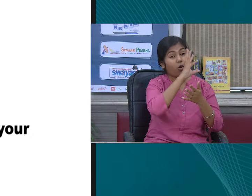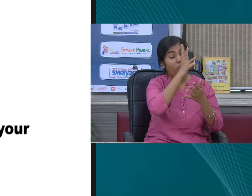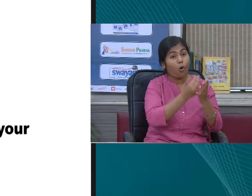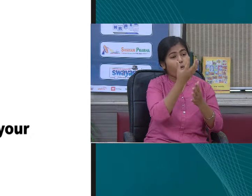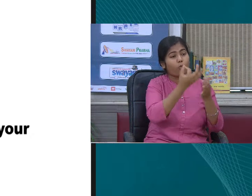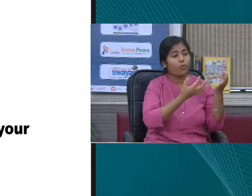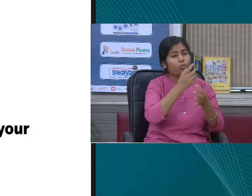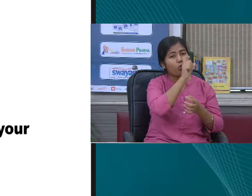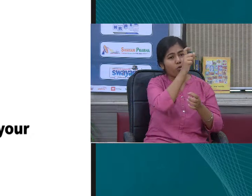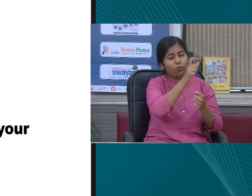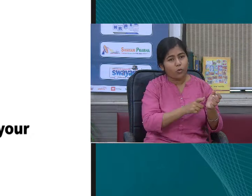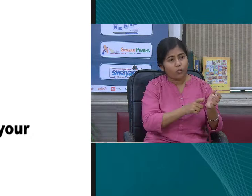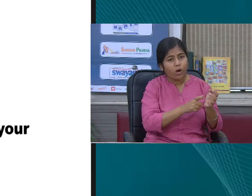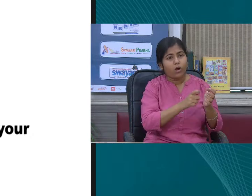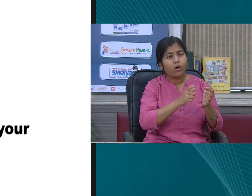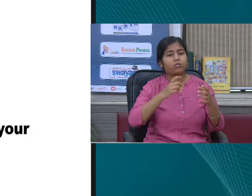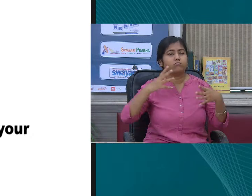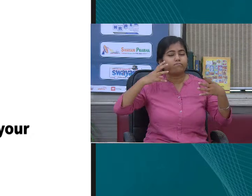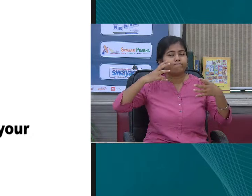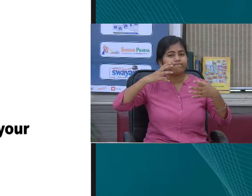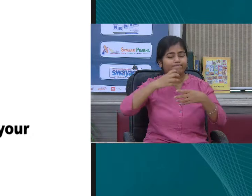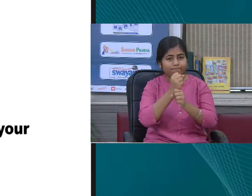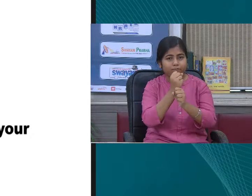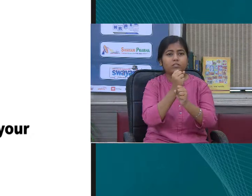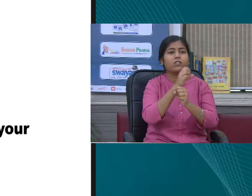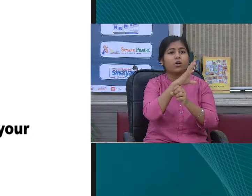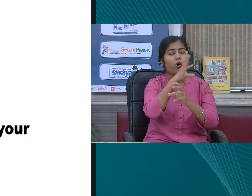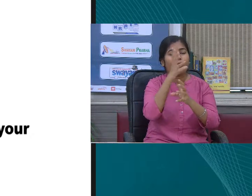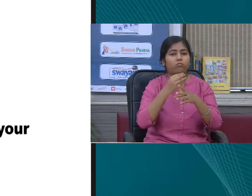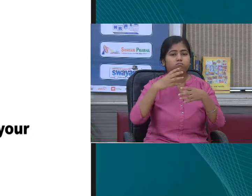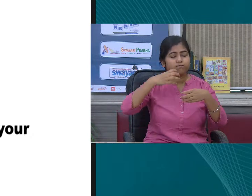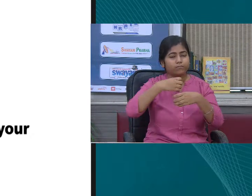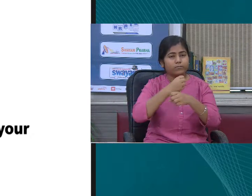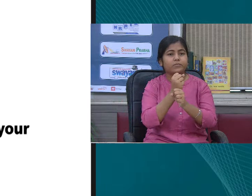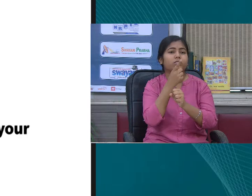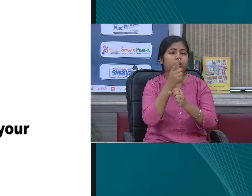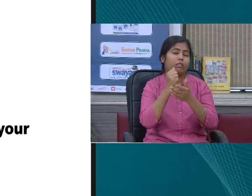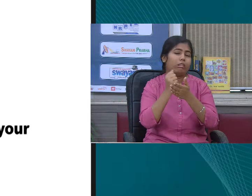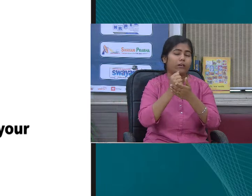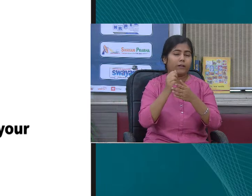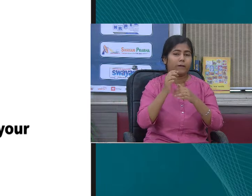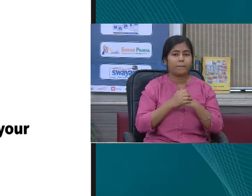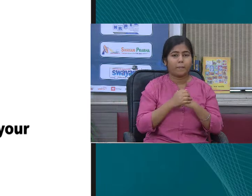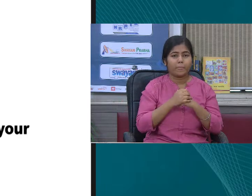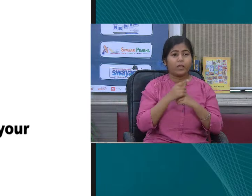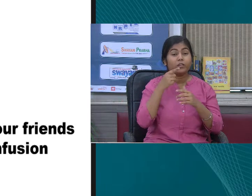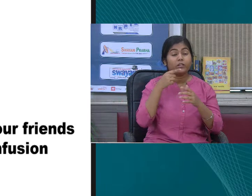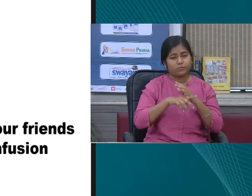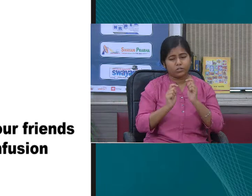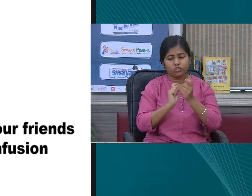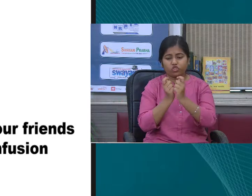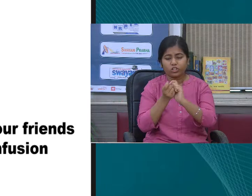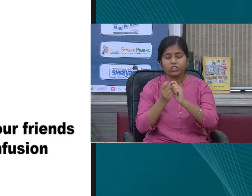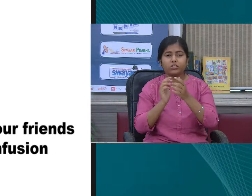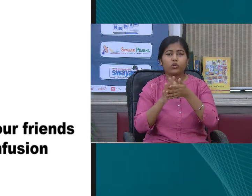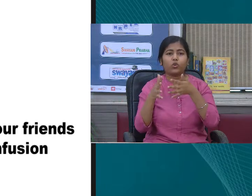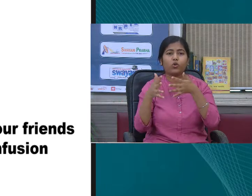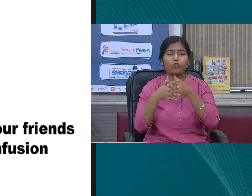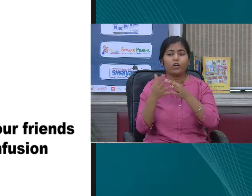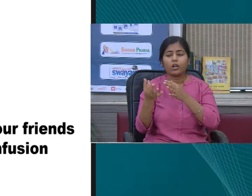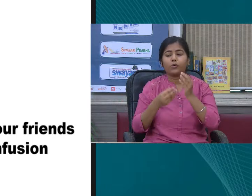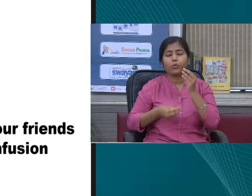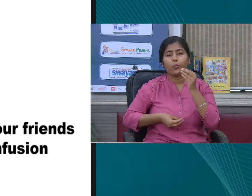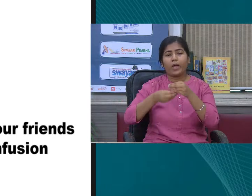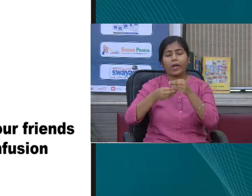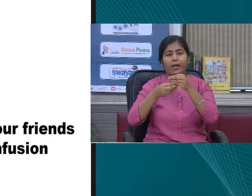new words while summarizing this prose lesson. And Tanvi, there is an adapted homework for the children